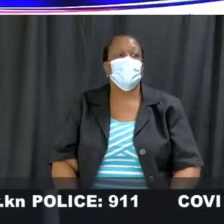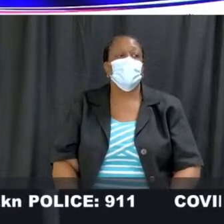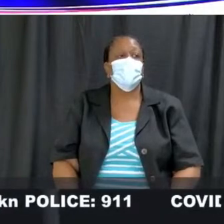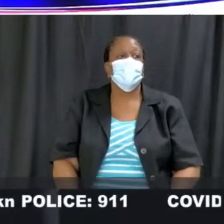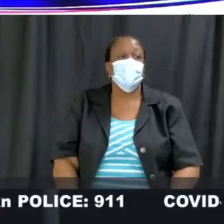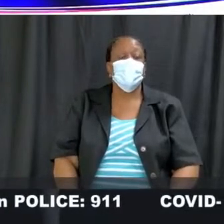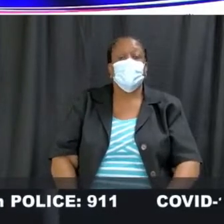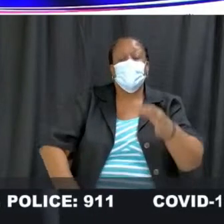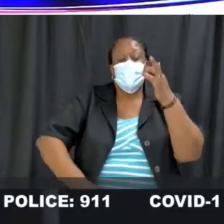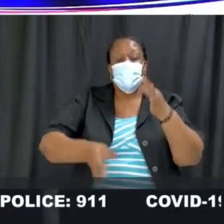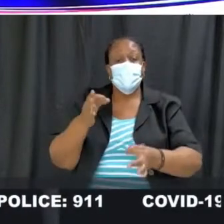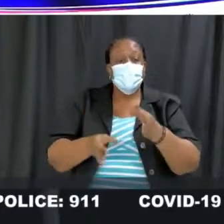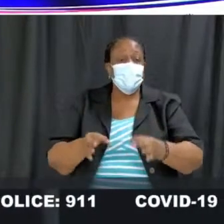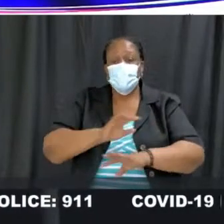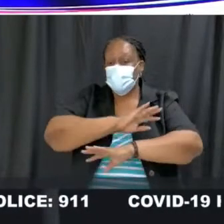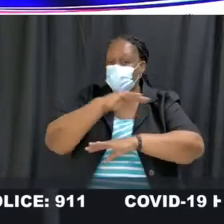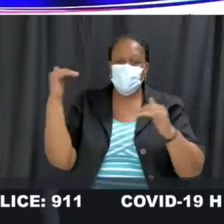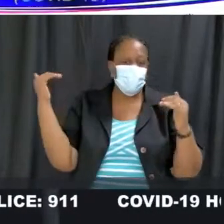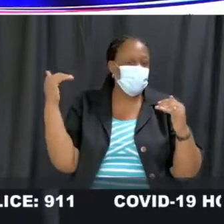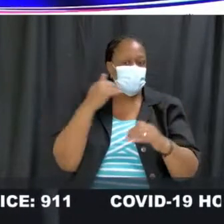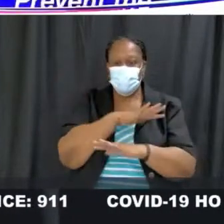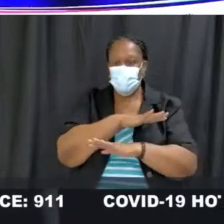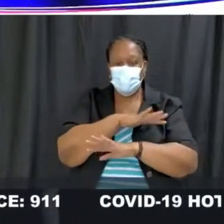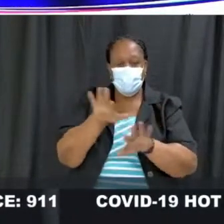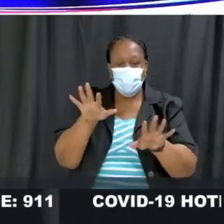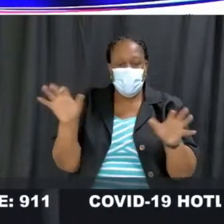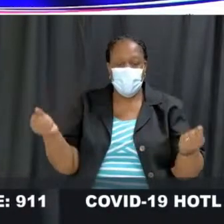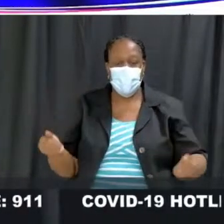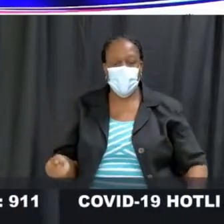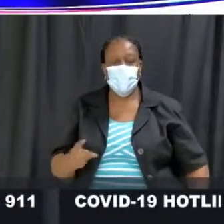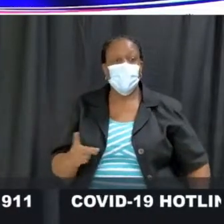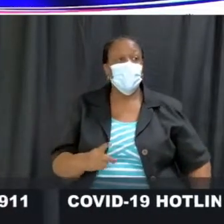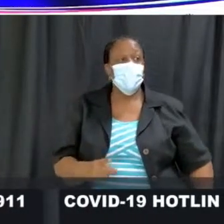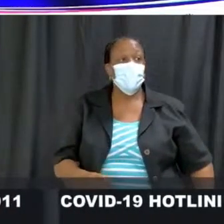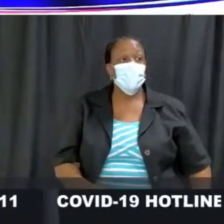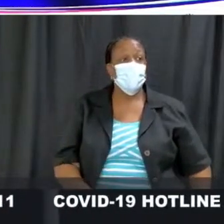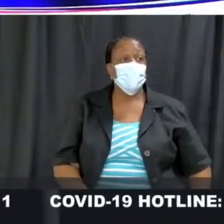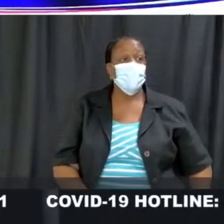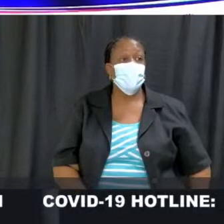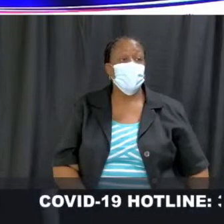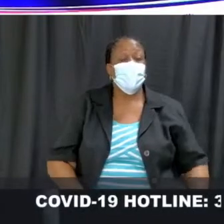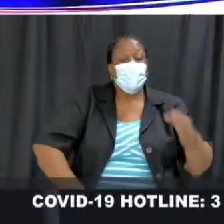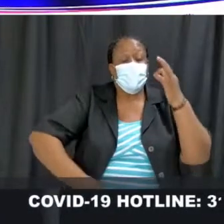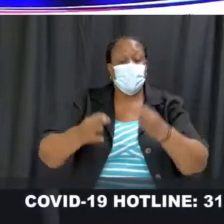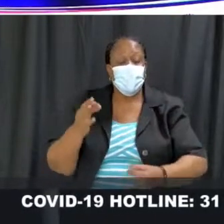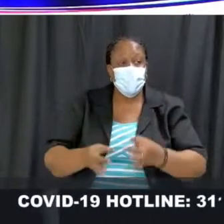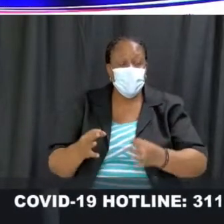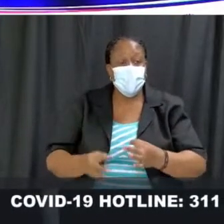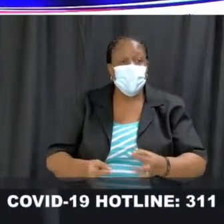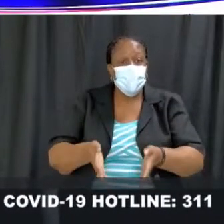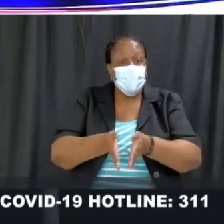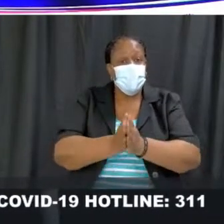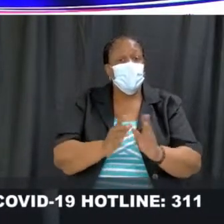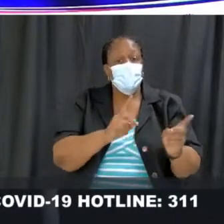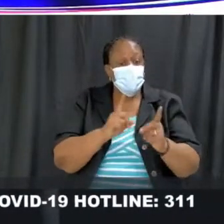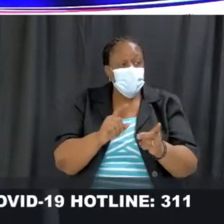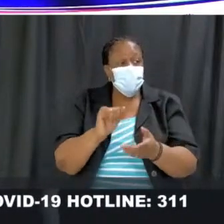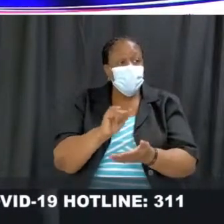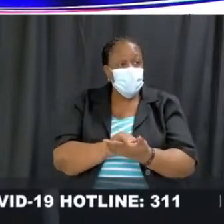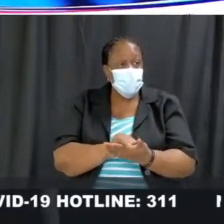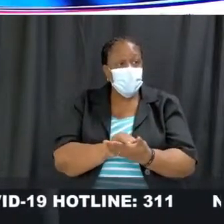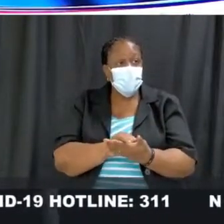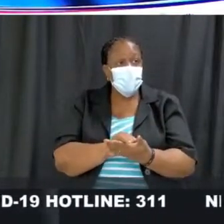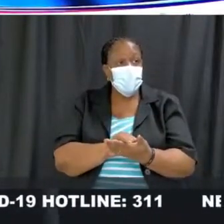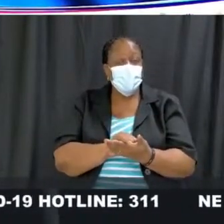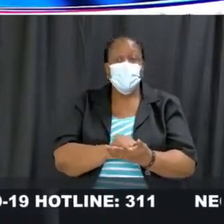person who refuses or willfully omits to do any act which he or she is required to do,